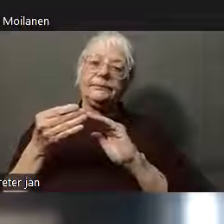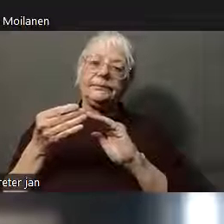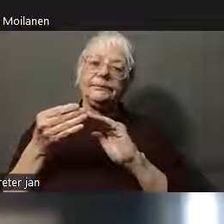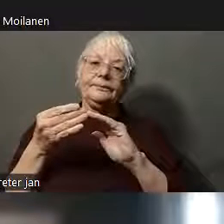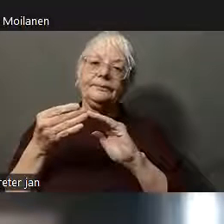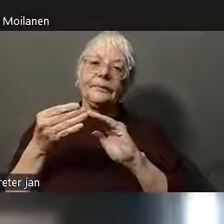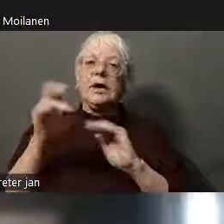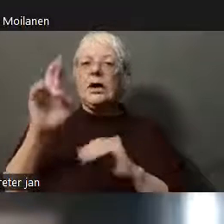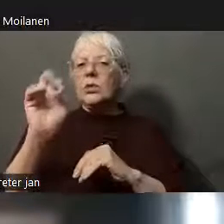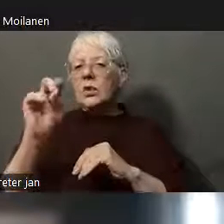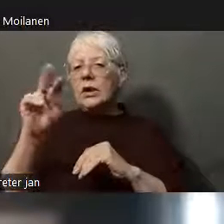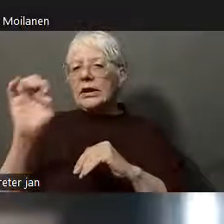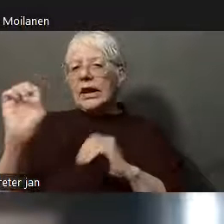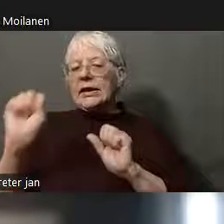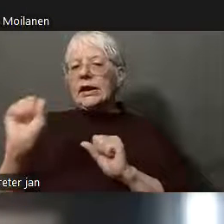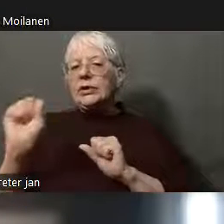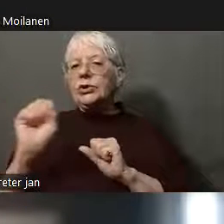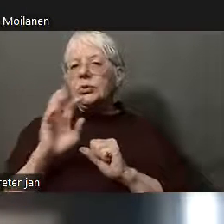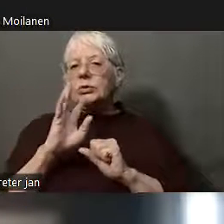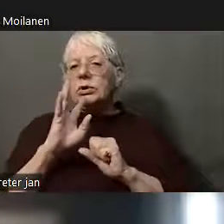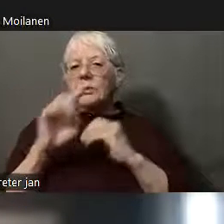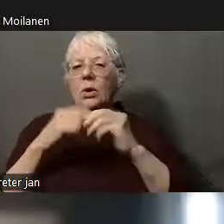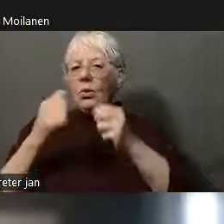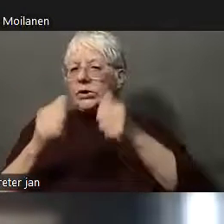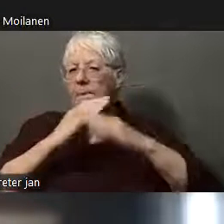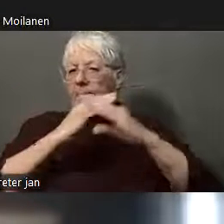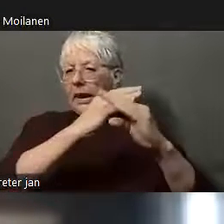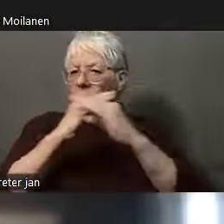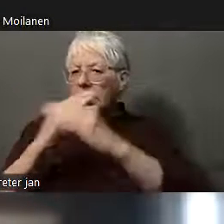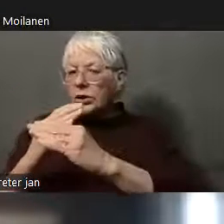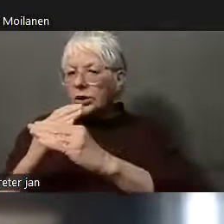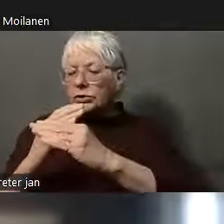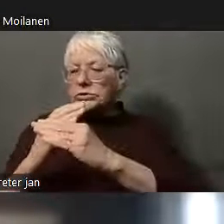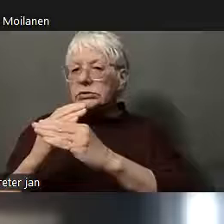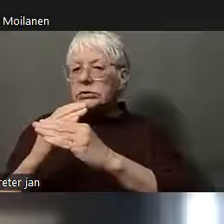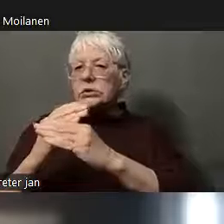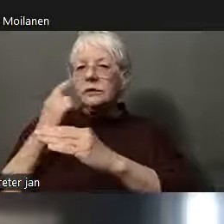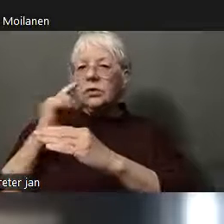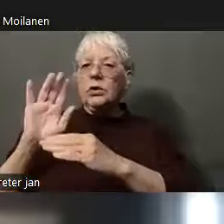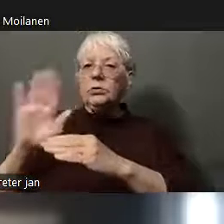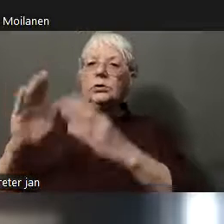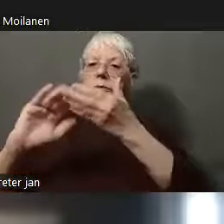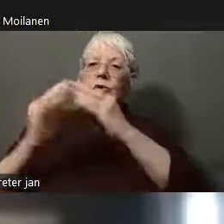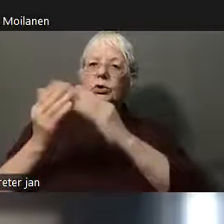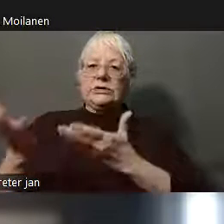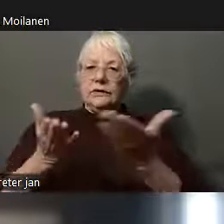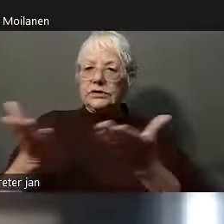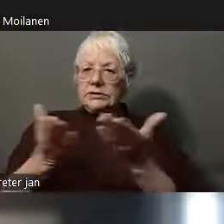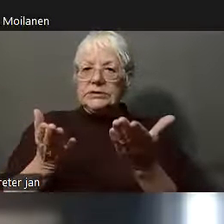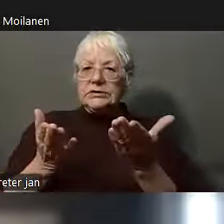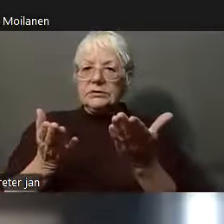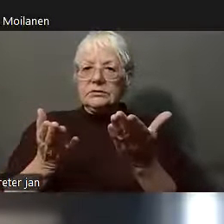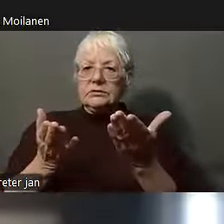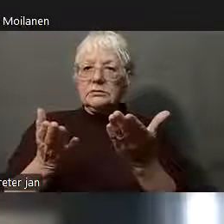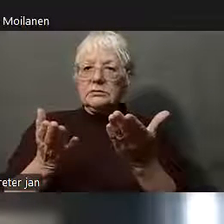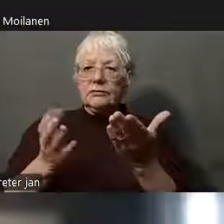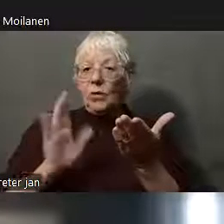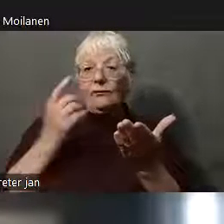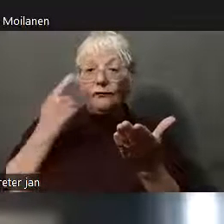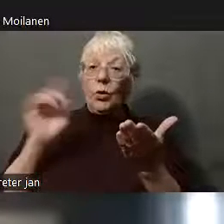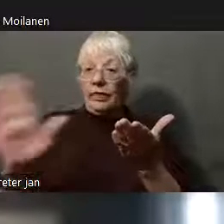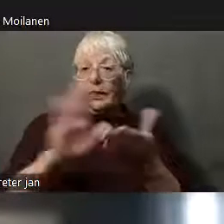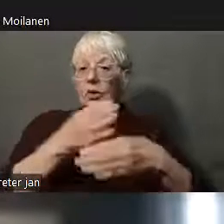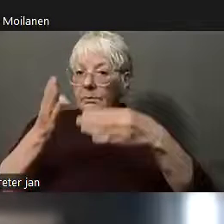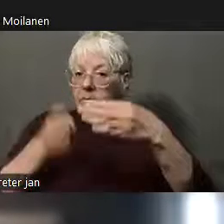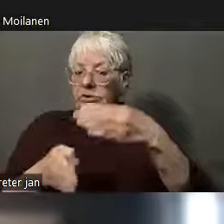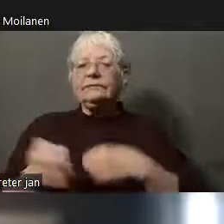Renee, can you speak to what those barriers are when it comes to community services and those completions? Yeah,